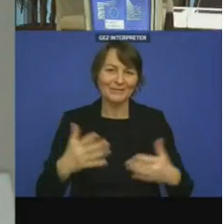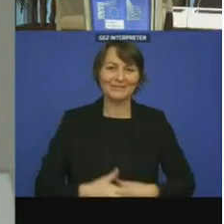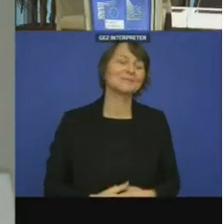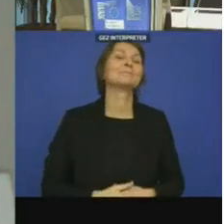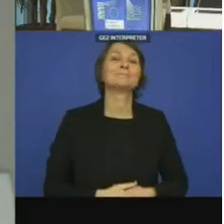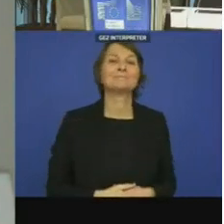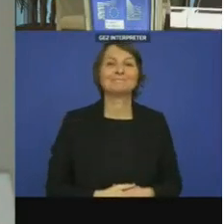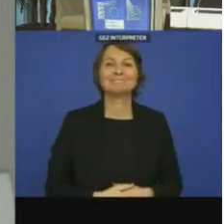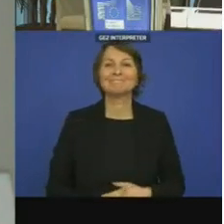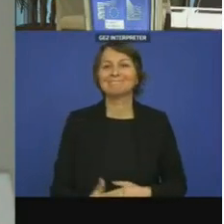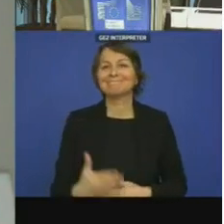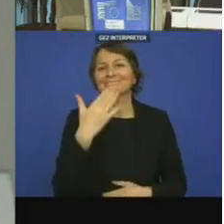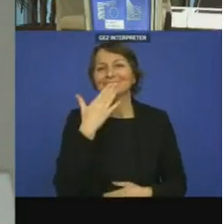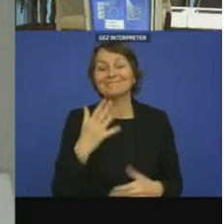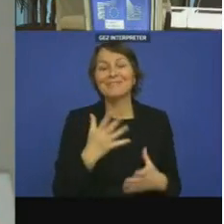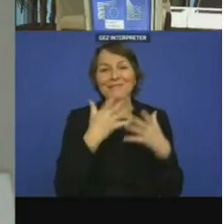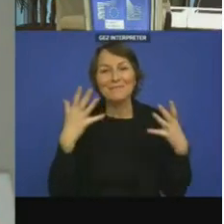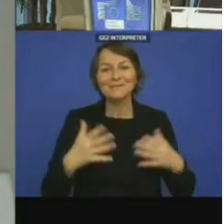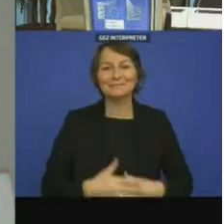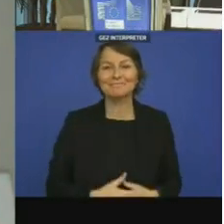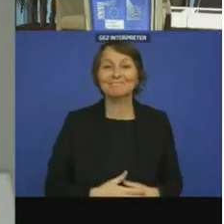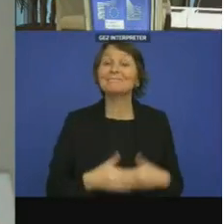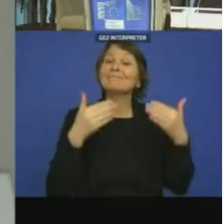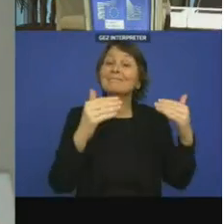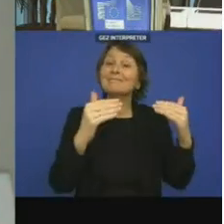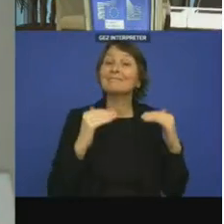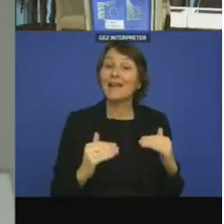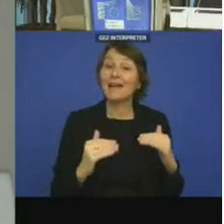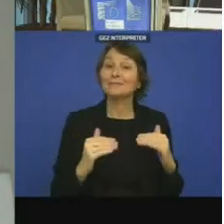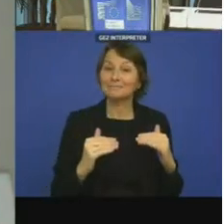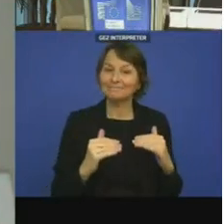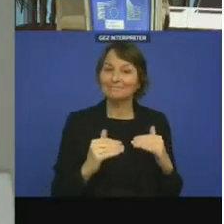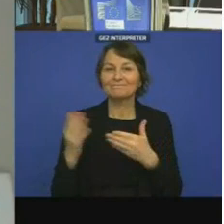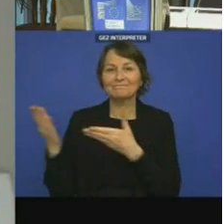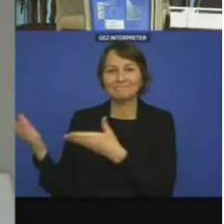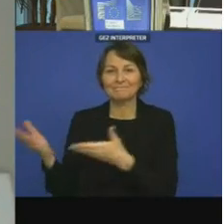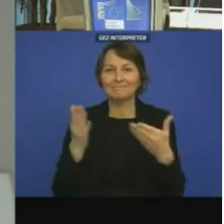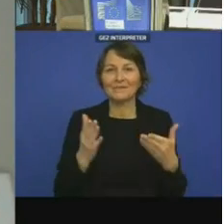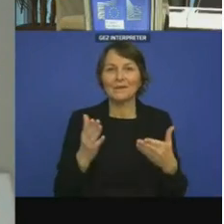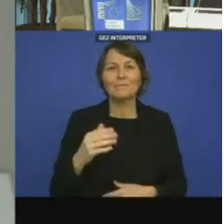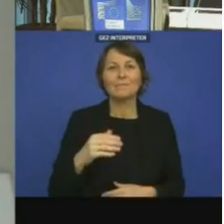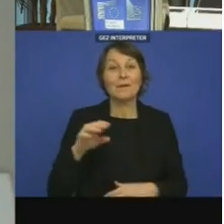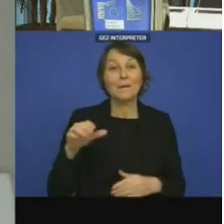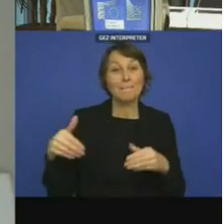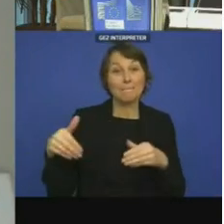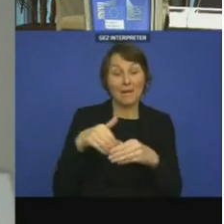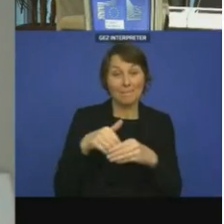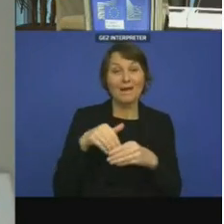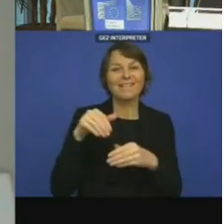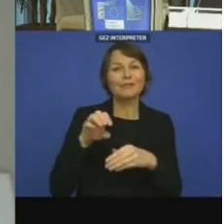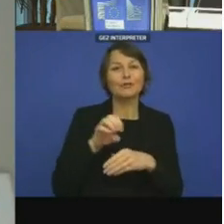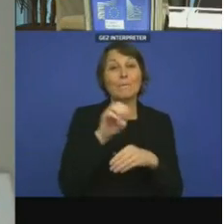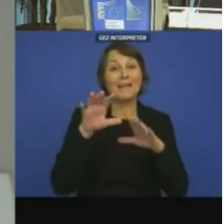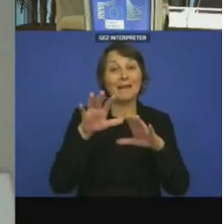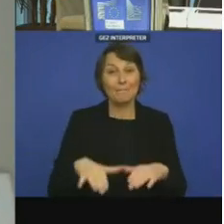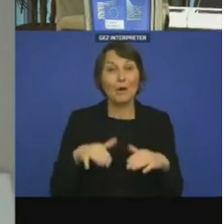Thank you very much, Commissioner Gabriel. And now I would like to pass the floor to Mr. Frankowski, President of the Sports Group in the European